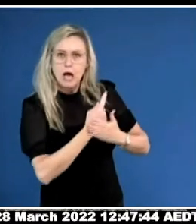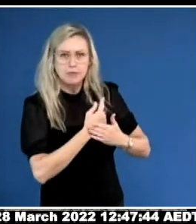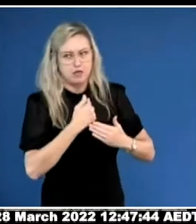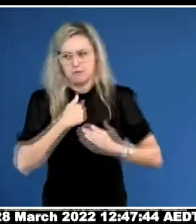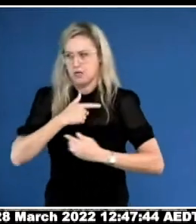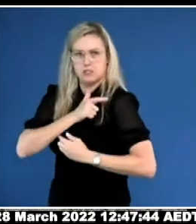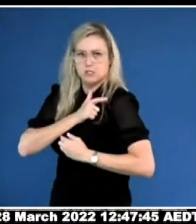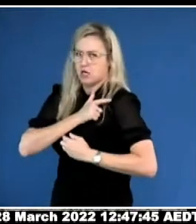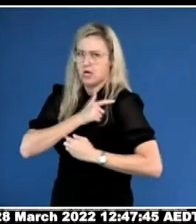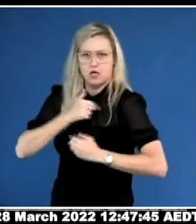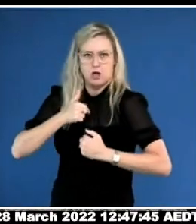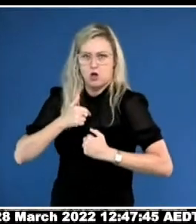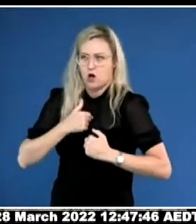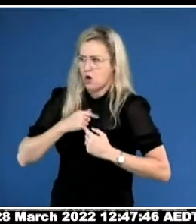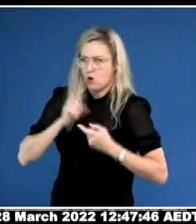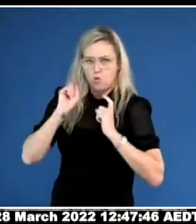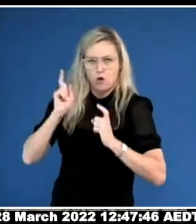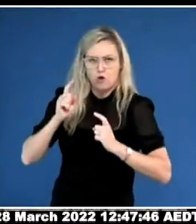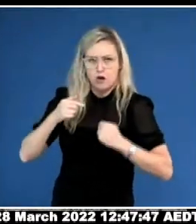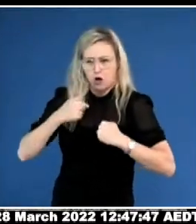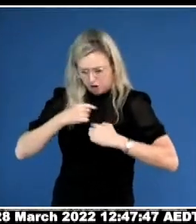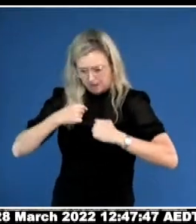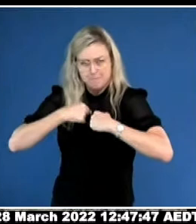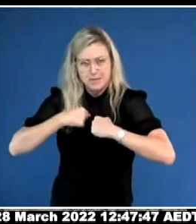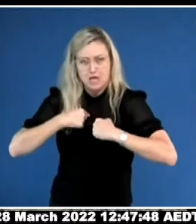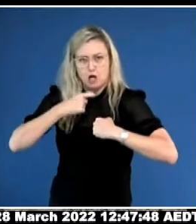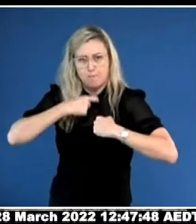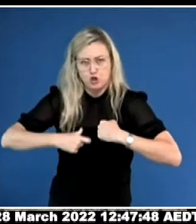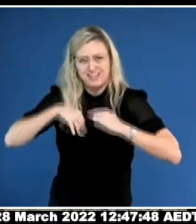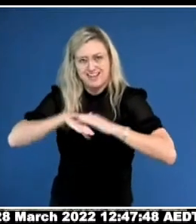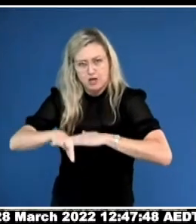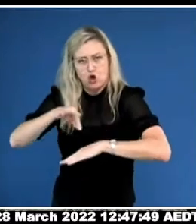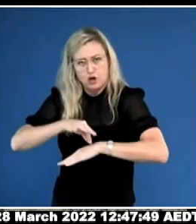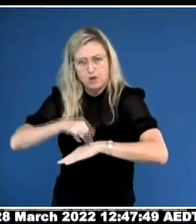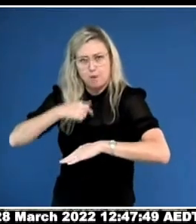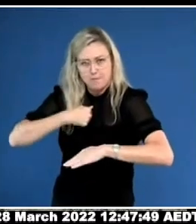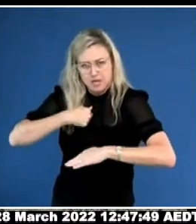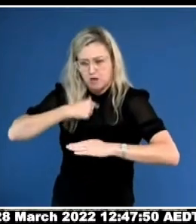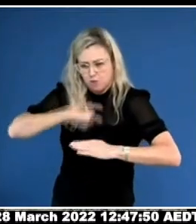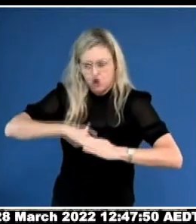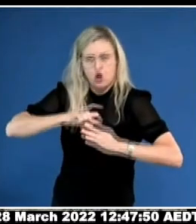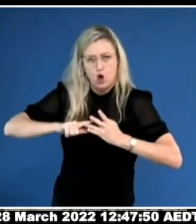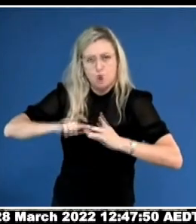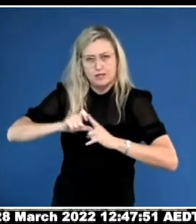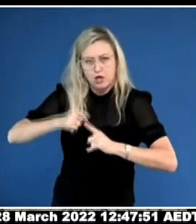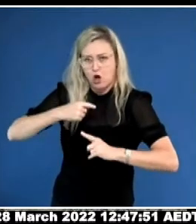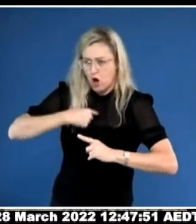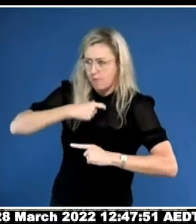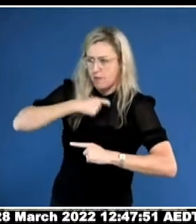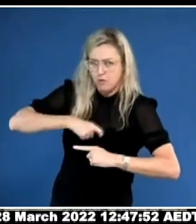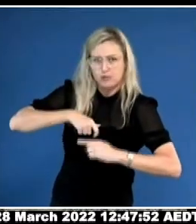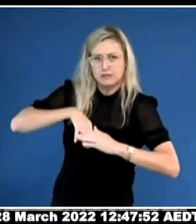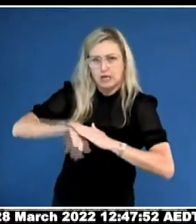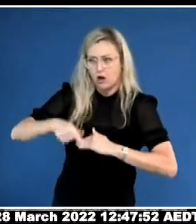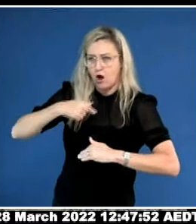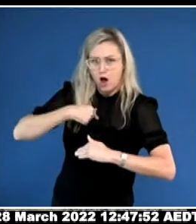an overdose. I was the one who'd been in and out of hospital, you know, on involuntary treatment orders. You know, I was the one that was sedated on that floor that,